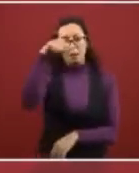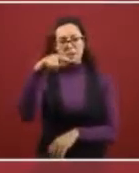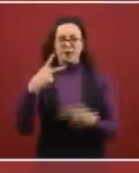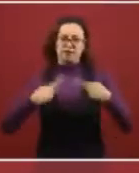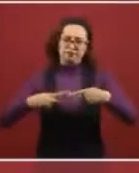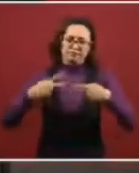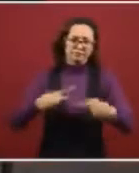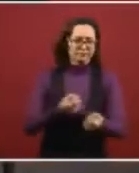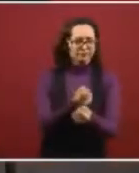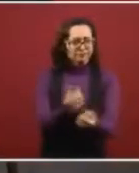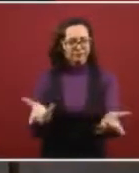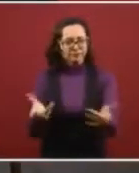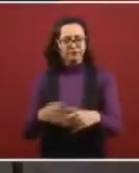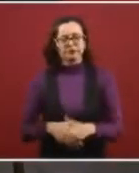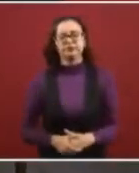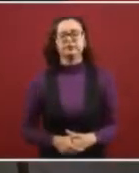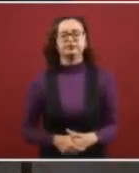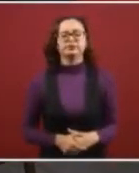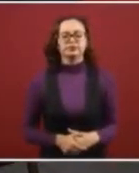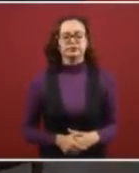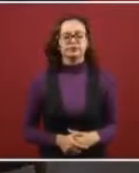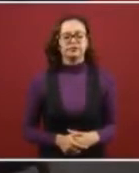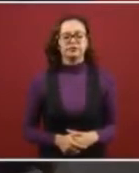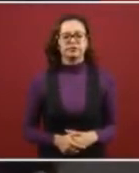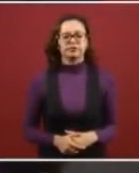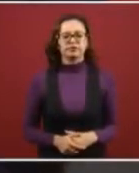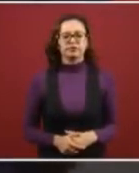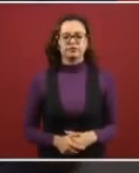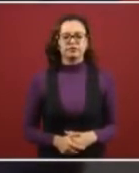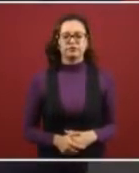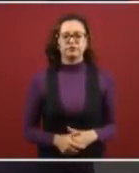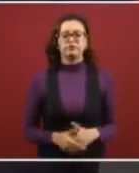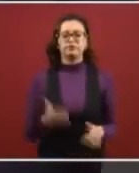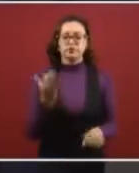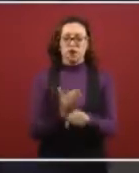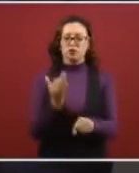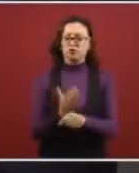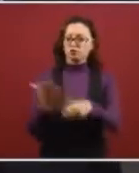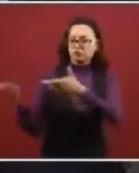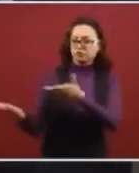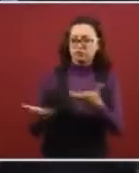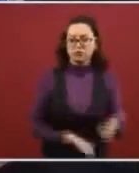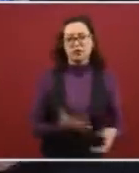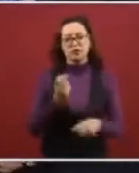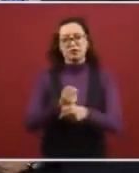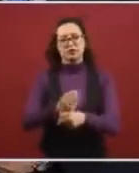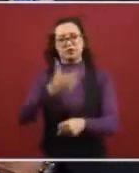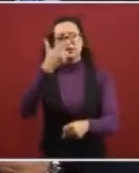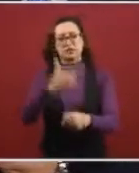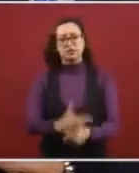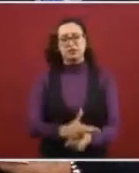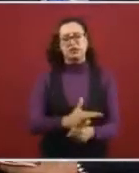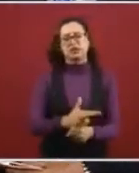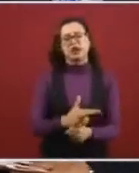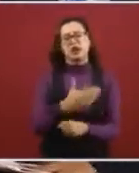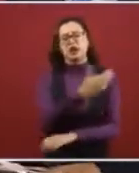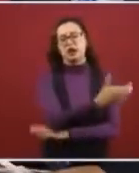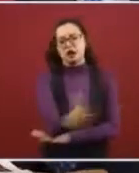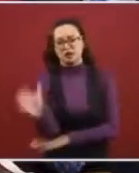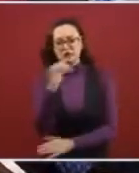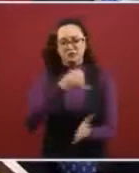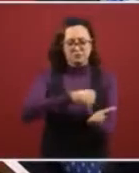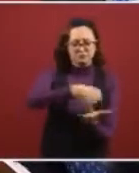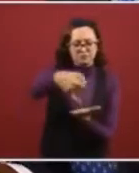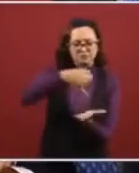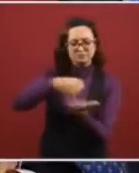food for the people. So therefore, the Secretary of Agriculture